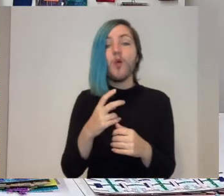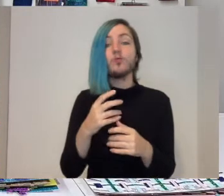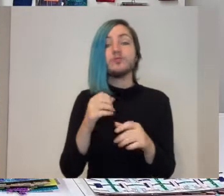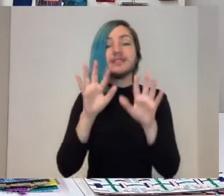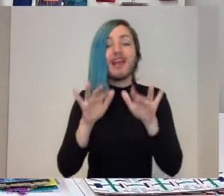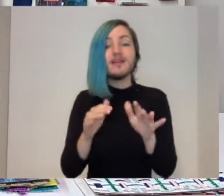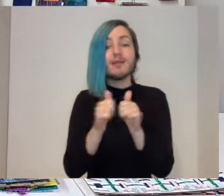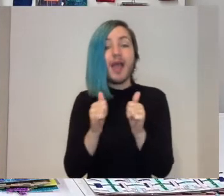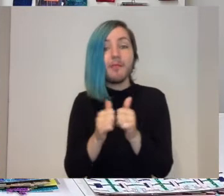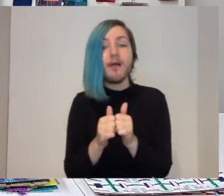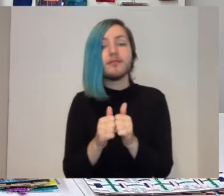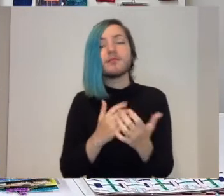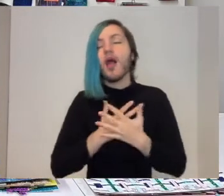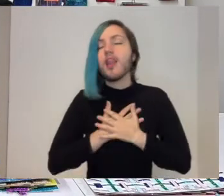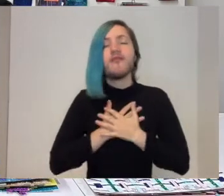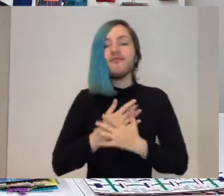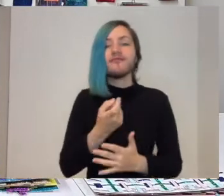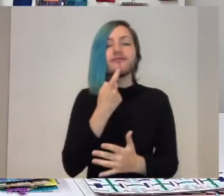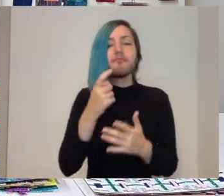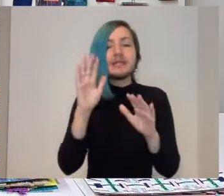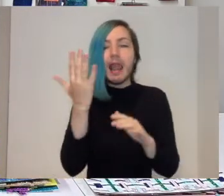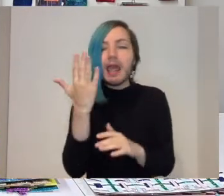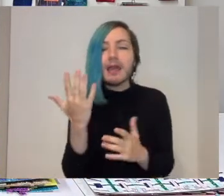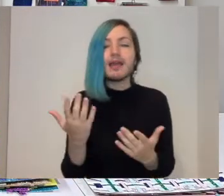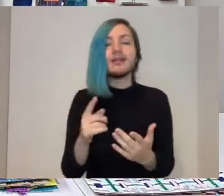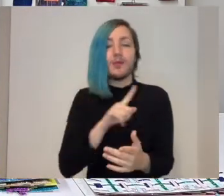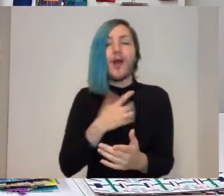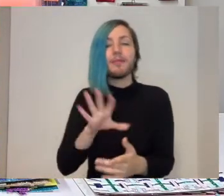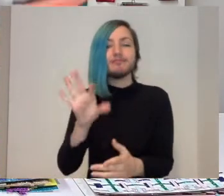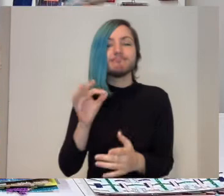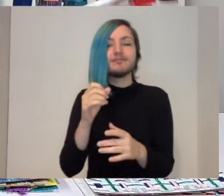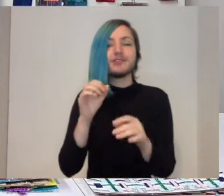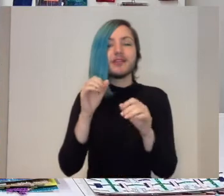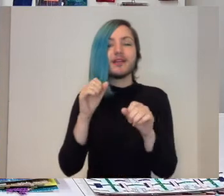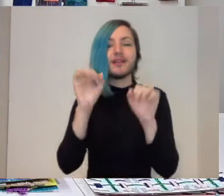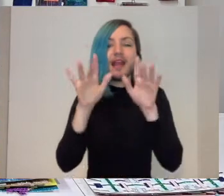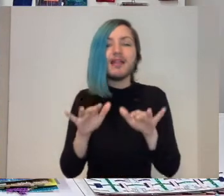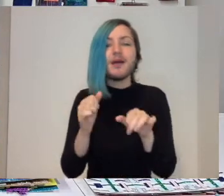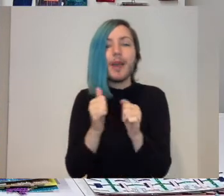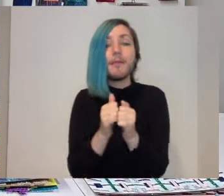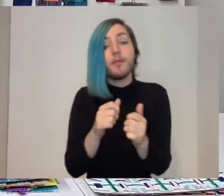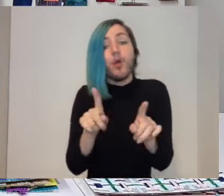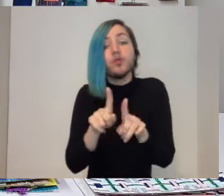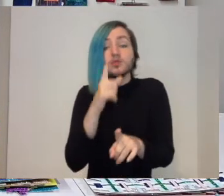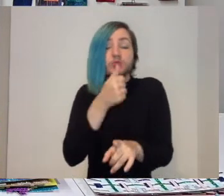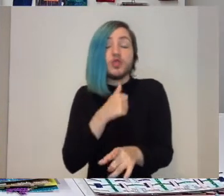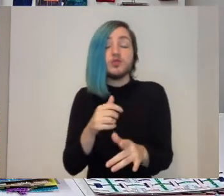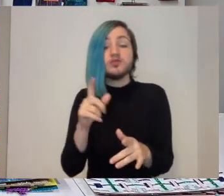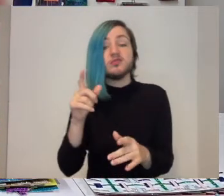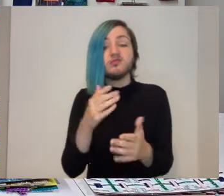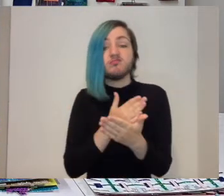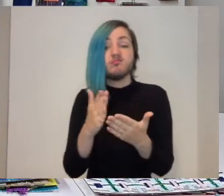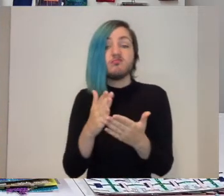paper. I love metallic, so that's why I've chosen glitter papers, but you can do this as well with just plain coloured papers